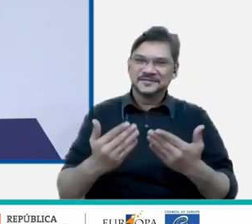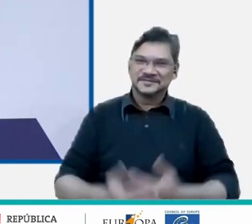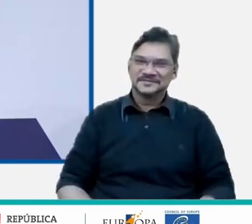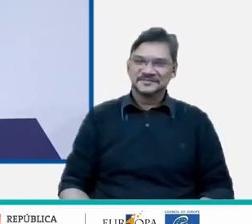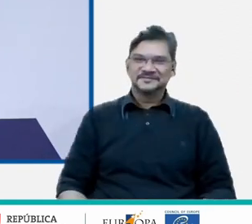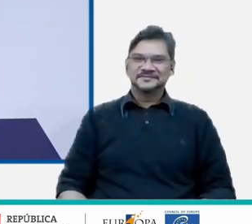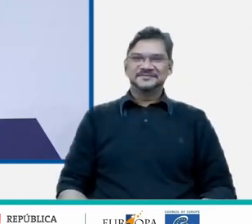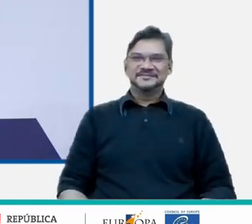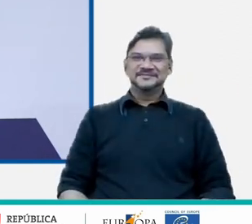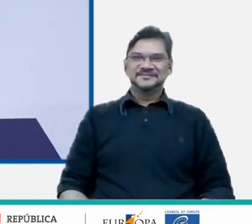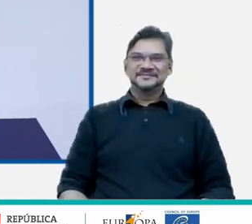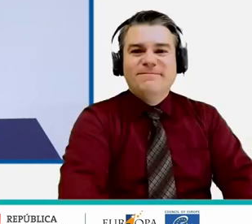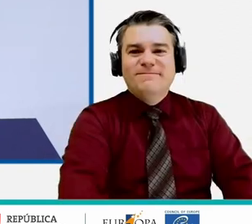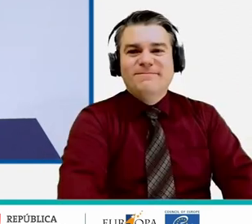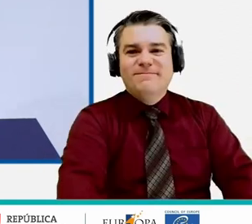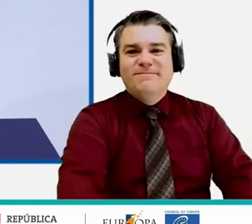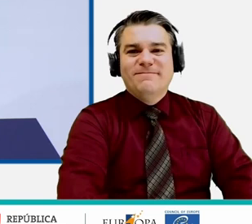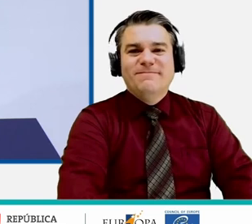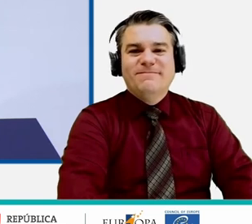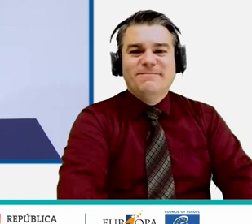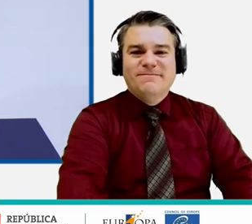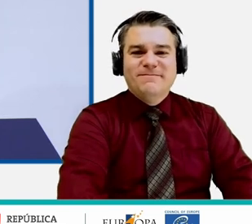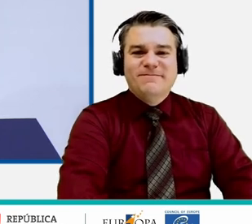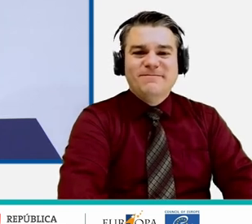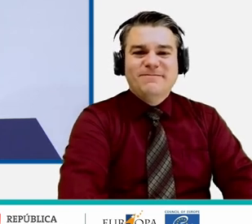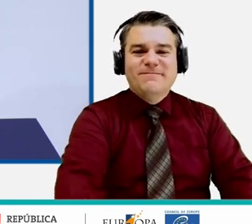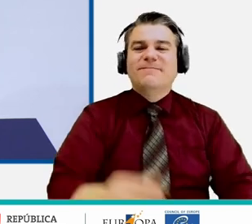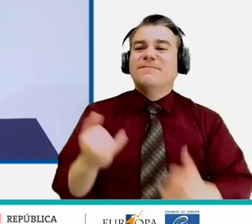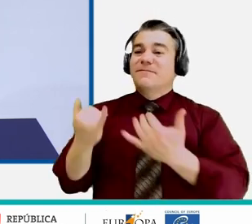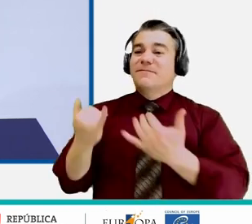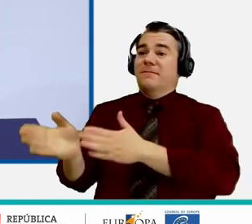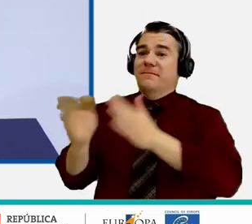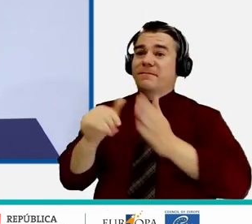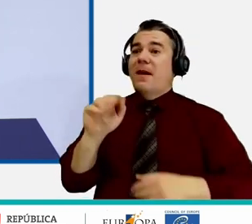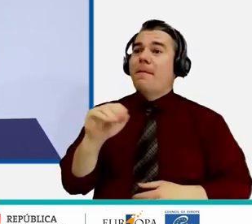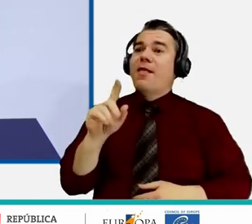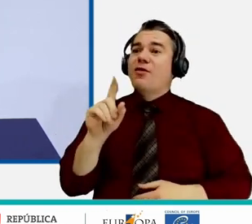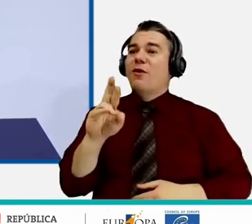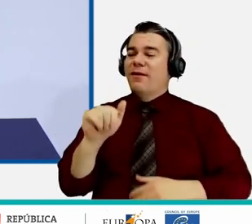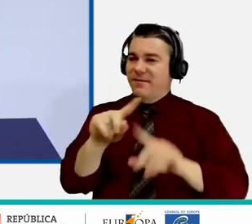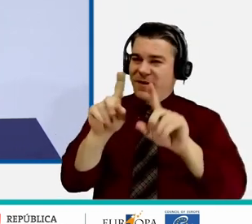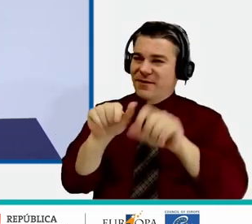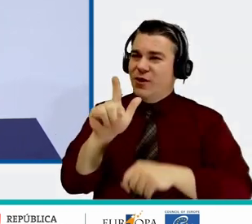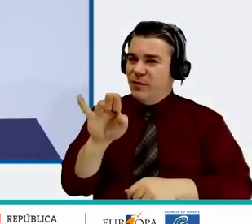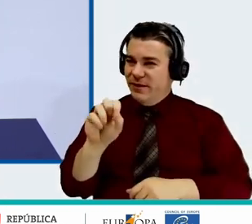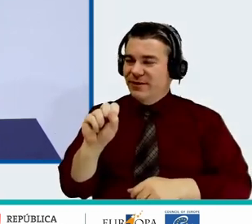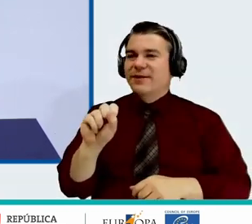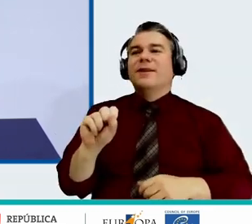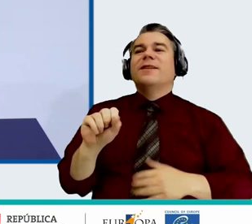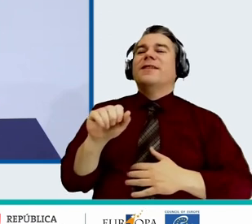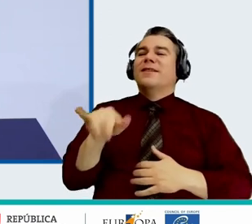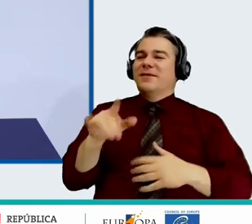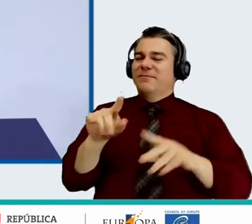Luis about the situation in Amador. Amador has been a role model city in the